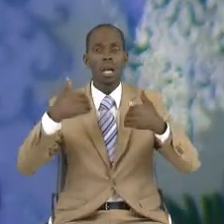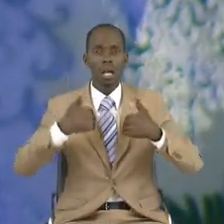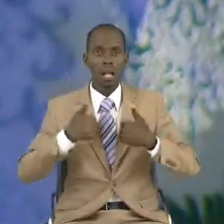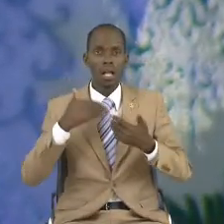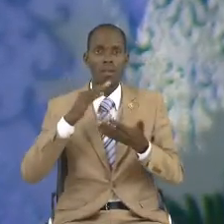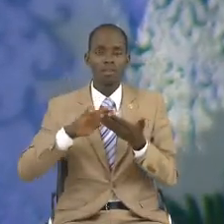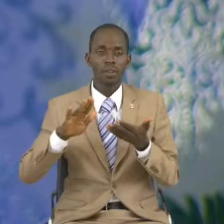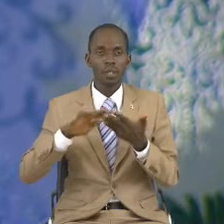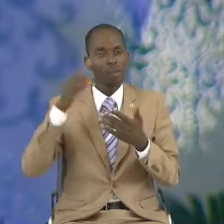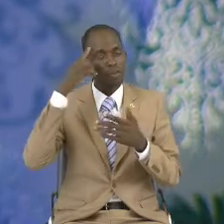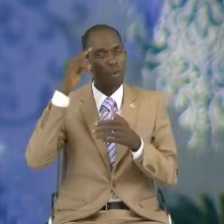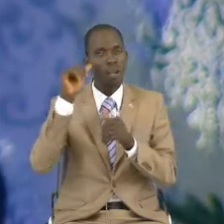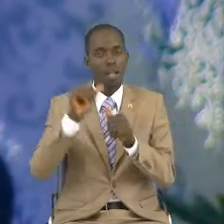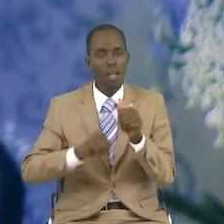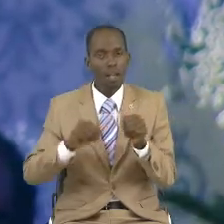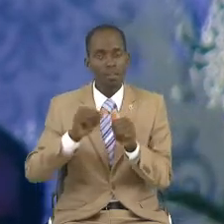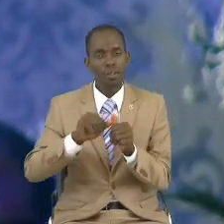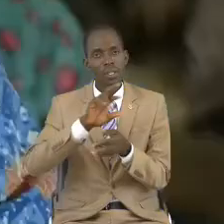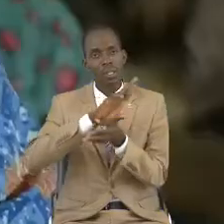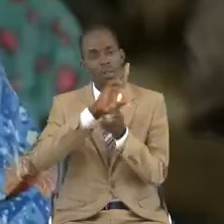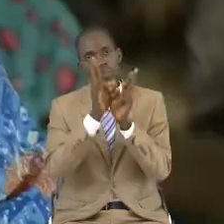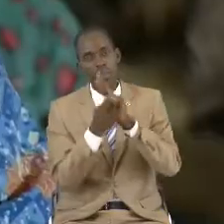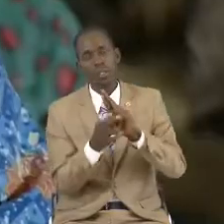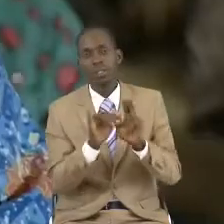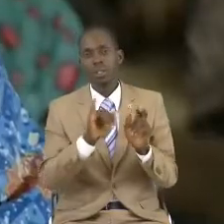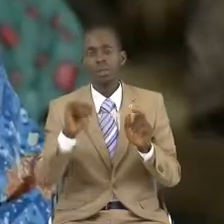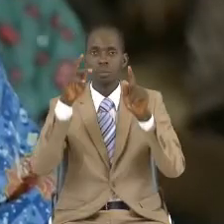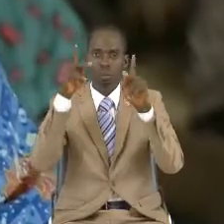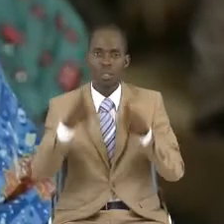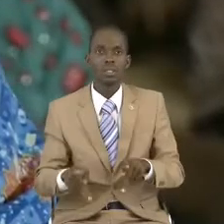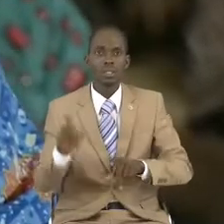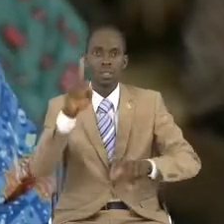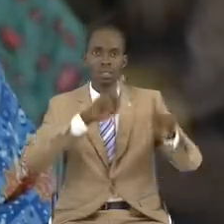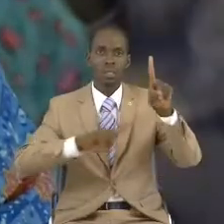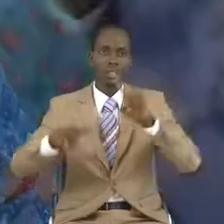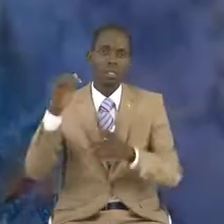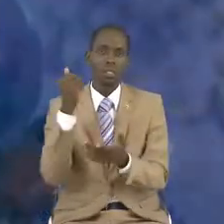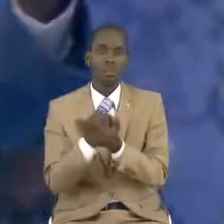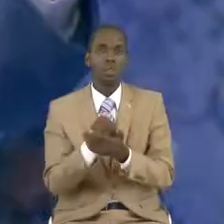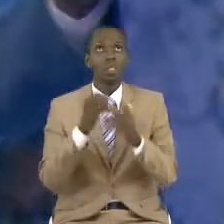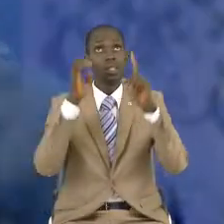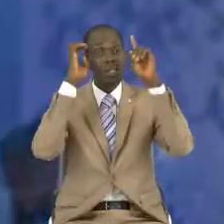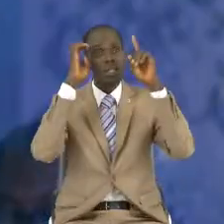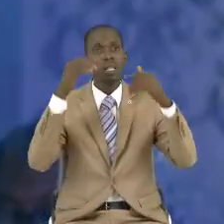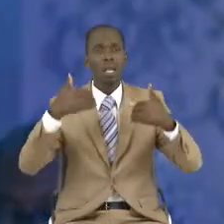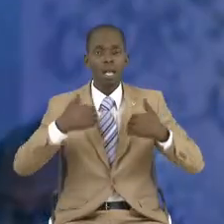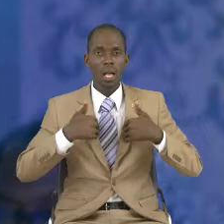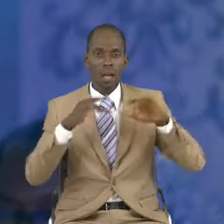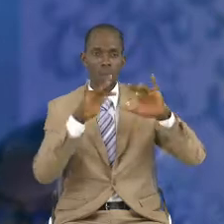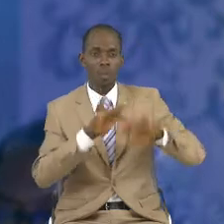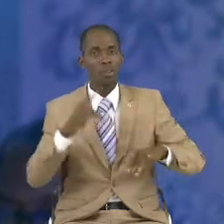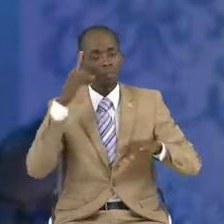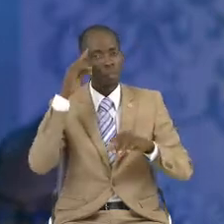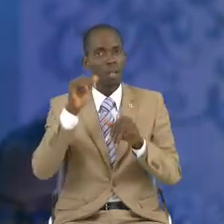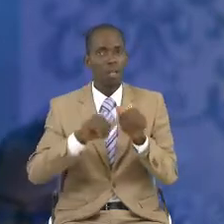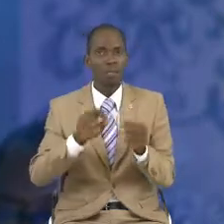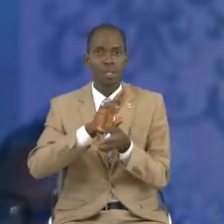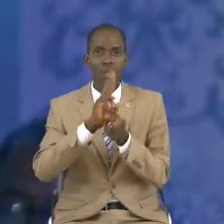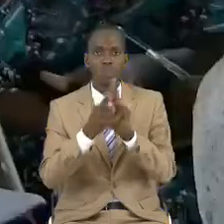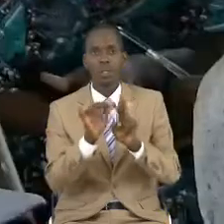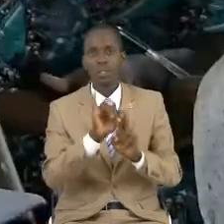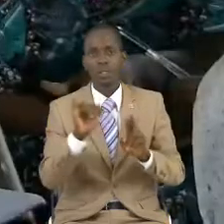repentance person say amen yes mercy for every repentant person say